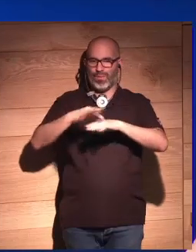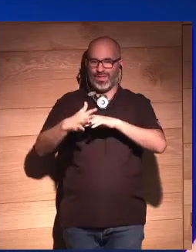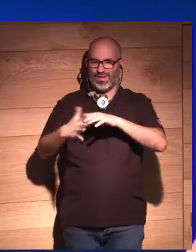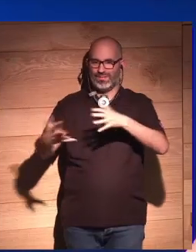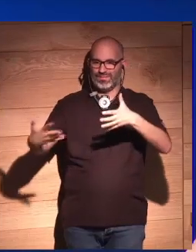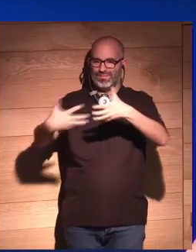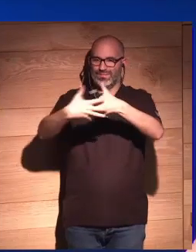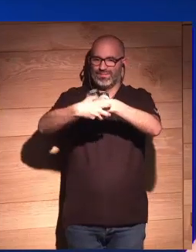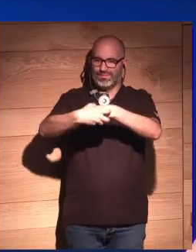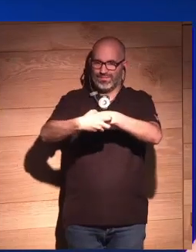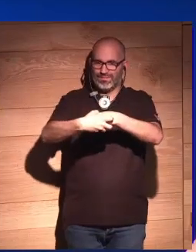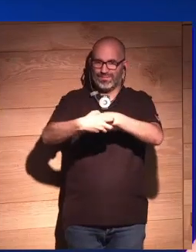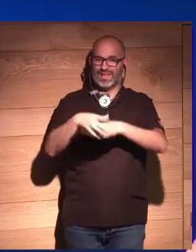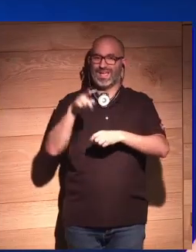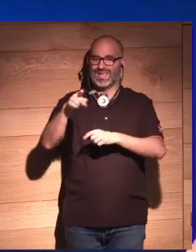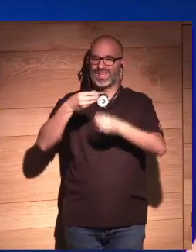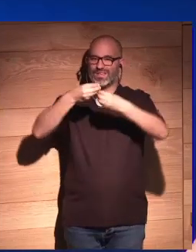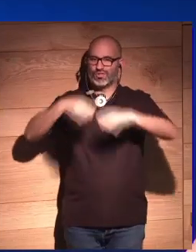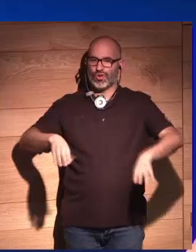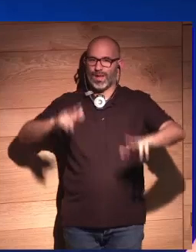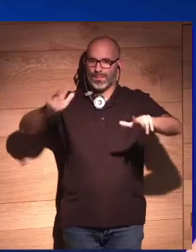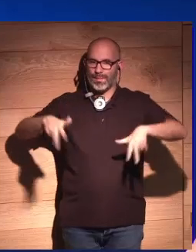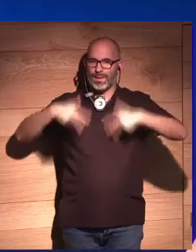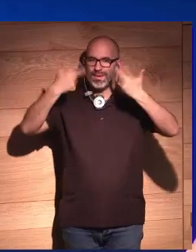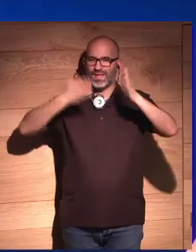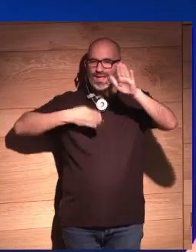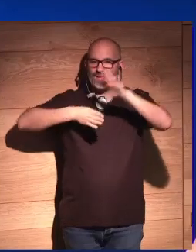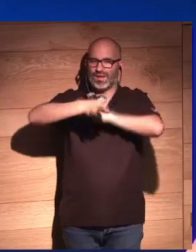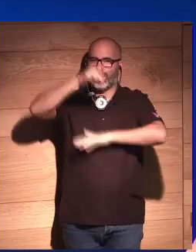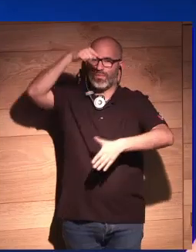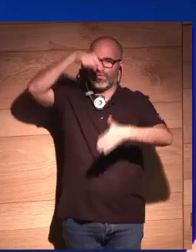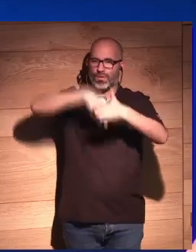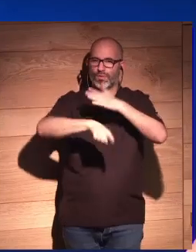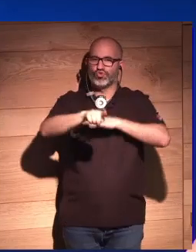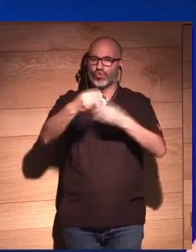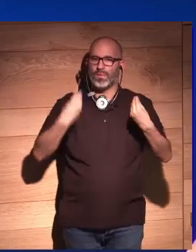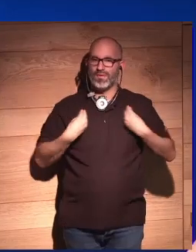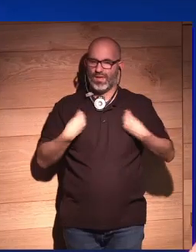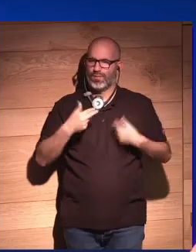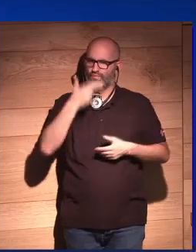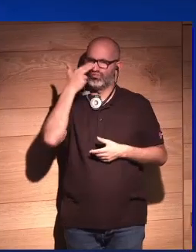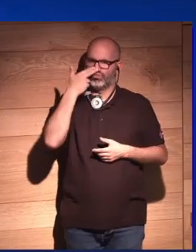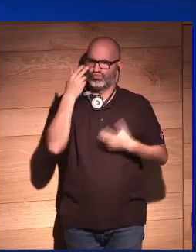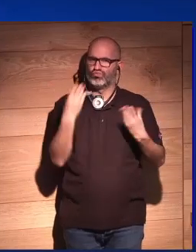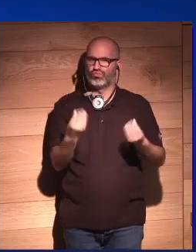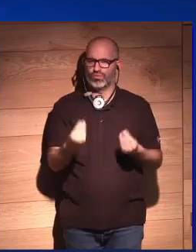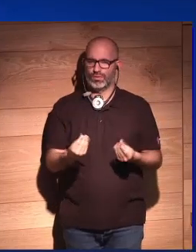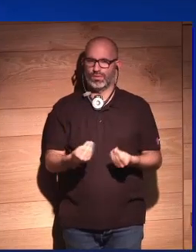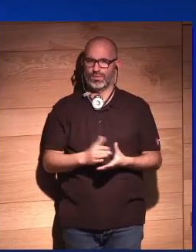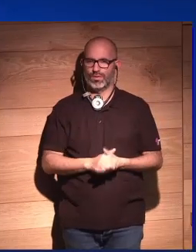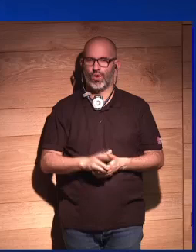story to enter deeply. It's very interesting work that they're doing. But the other thing that I want to say is that,